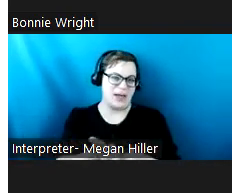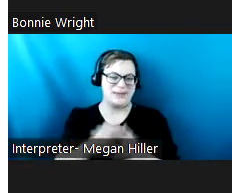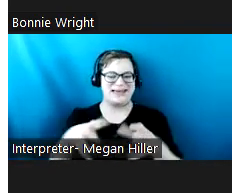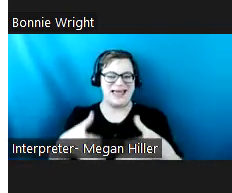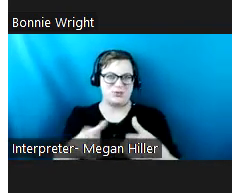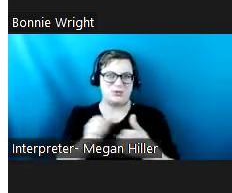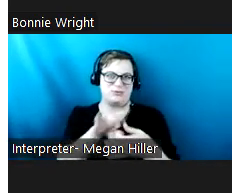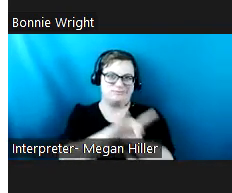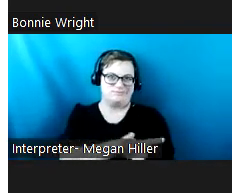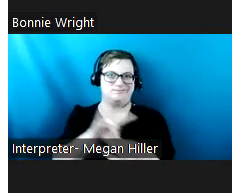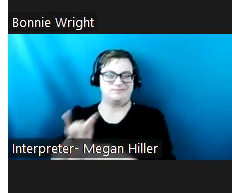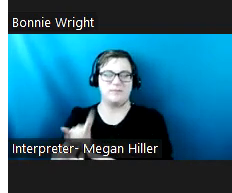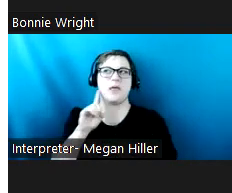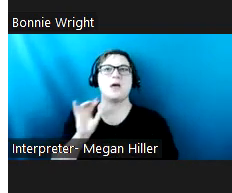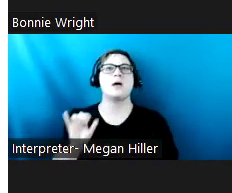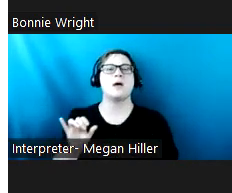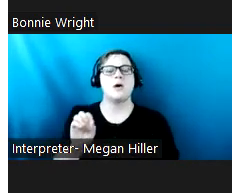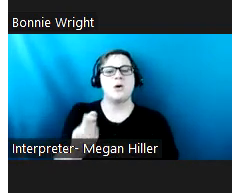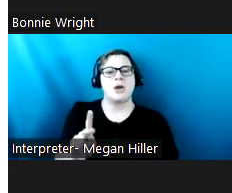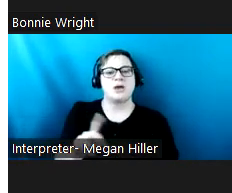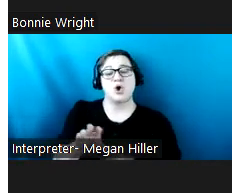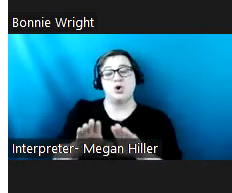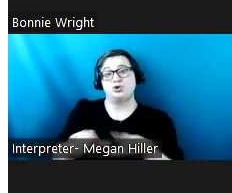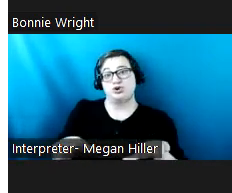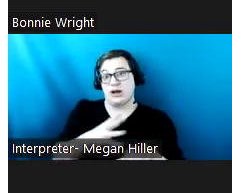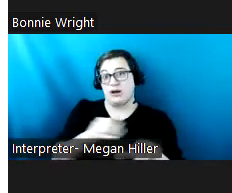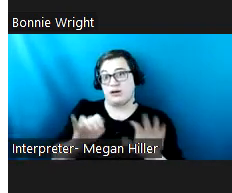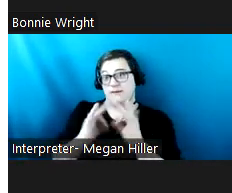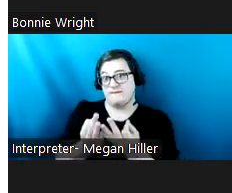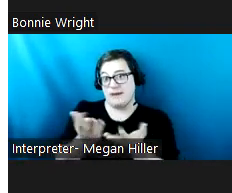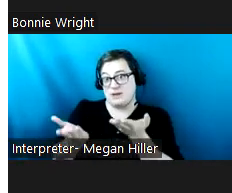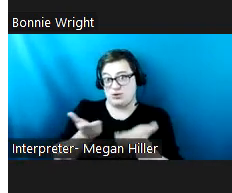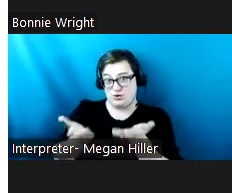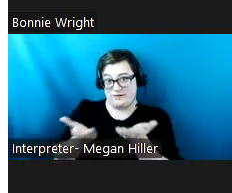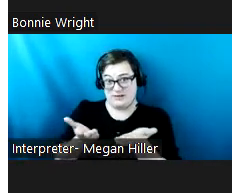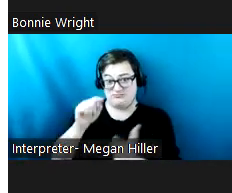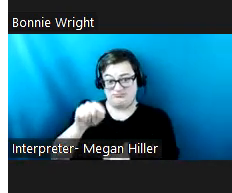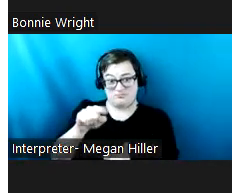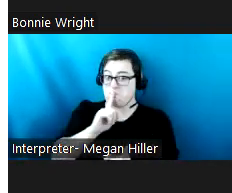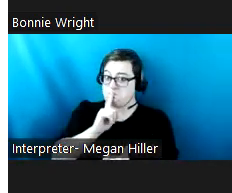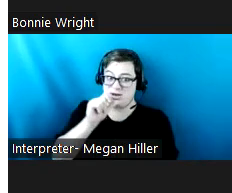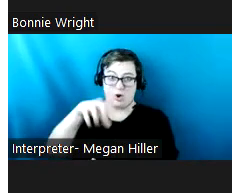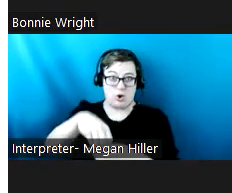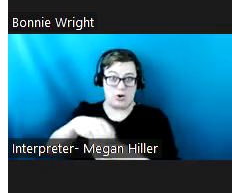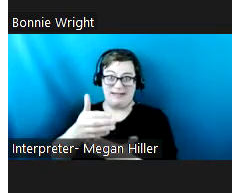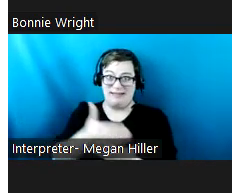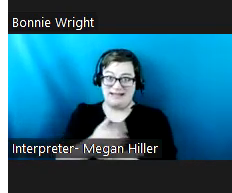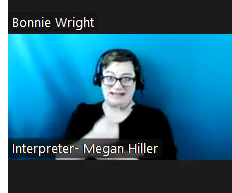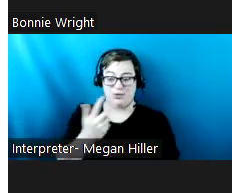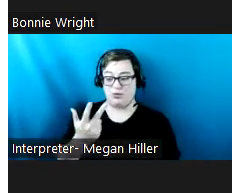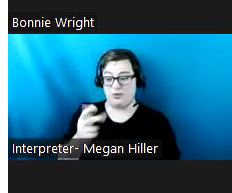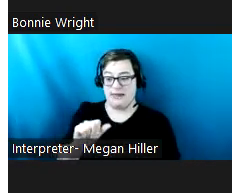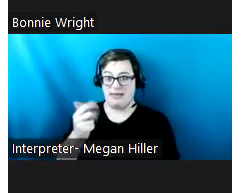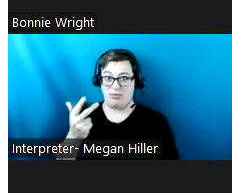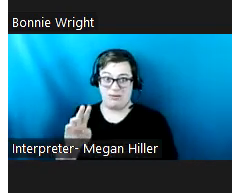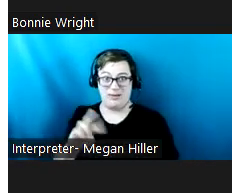buckets. Okay, so child and family services is not in that list under 3. Does that mean that